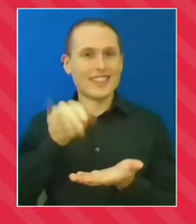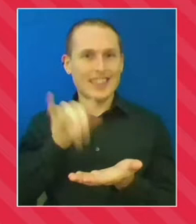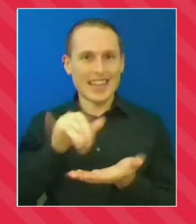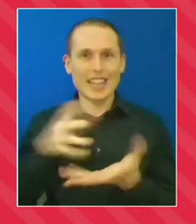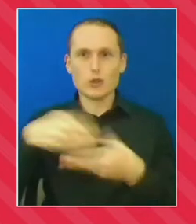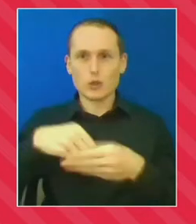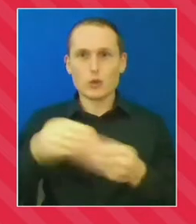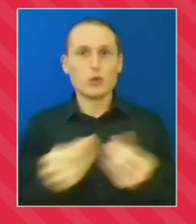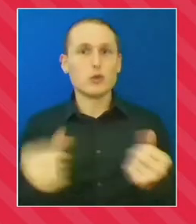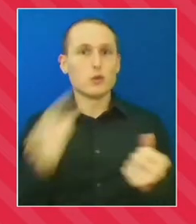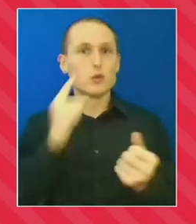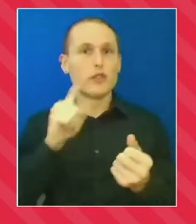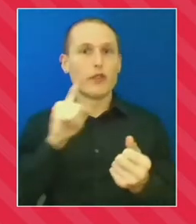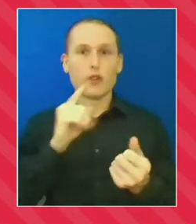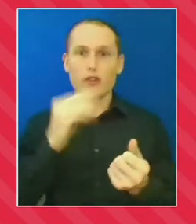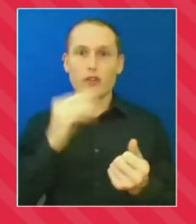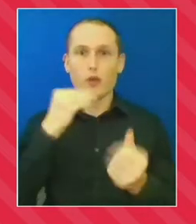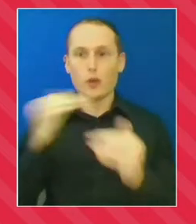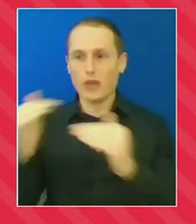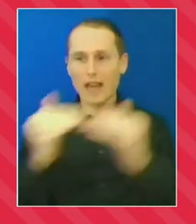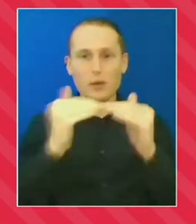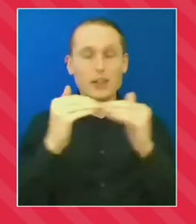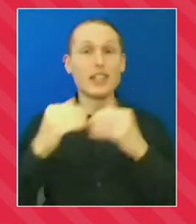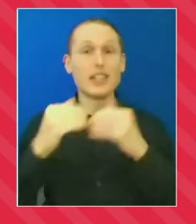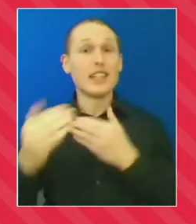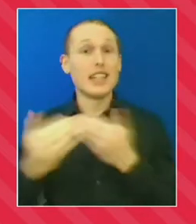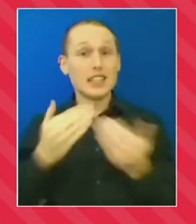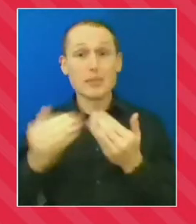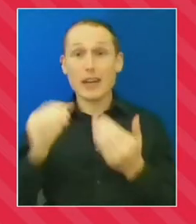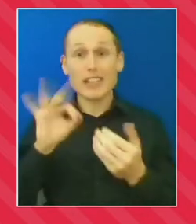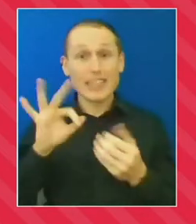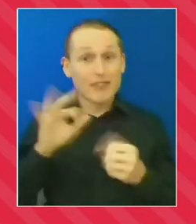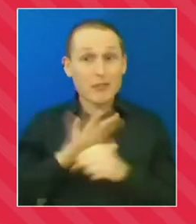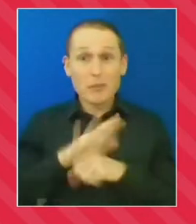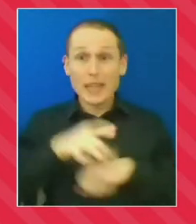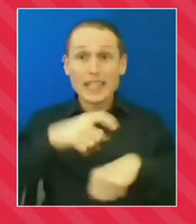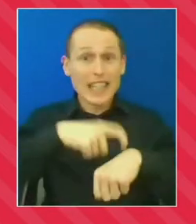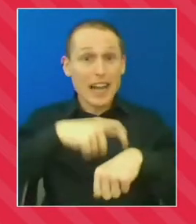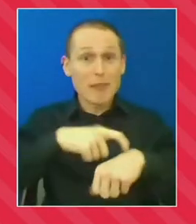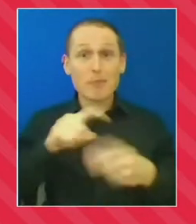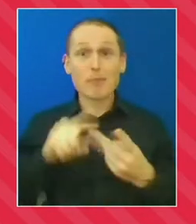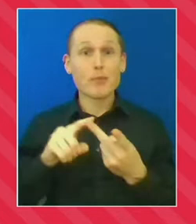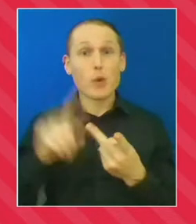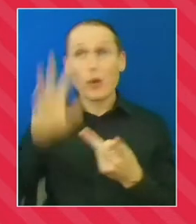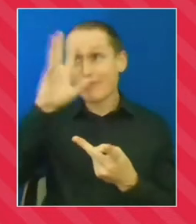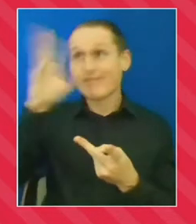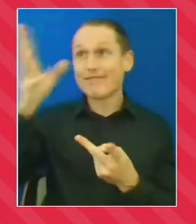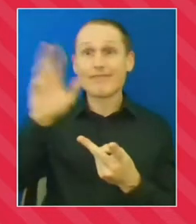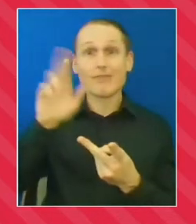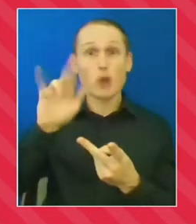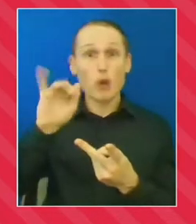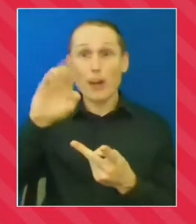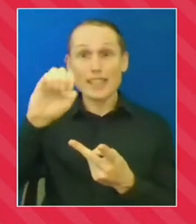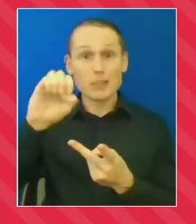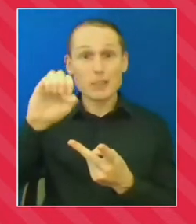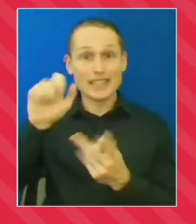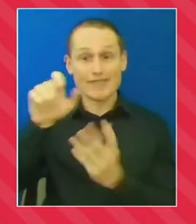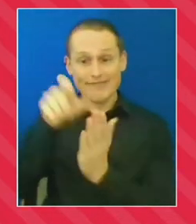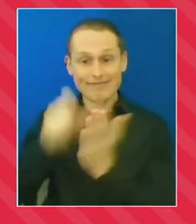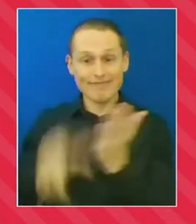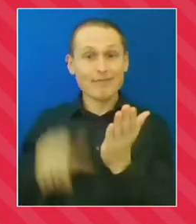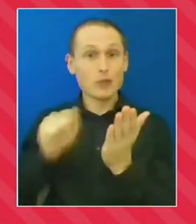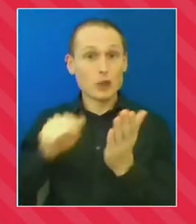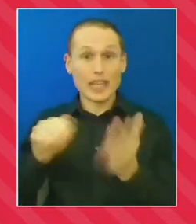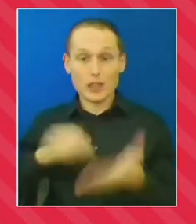Even if people have the time, even if we can come up with meal ideas that can be made in a half hour, we can't just expect